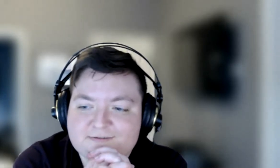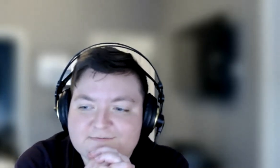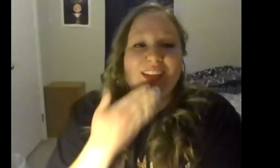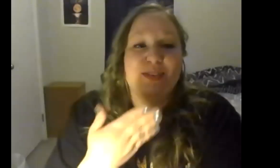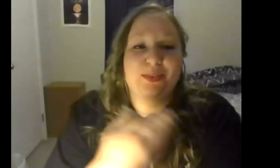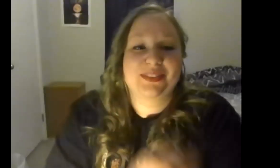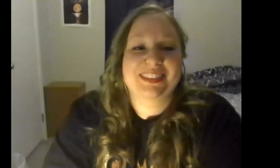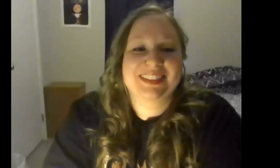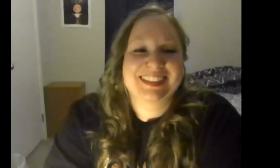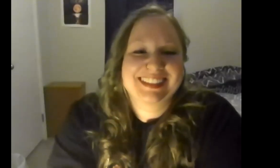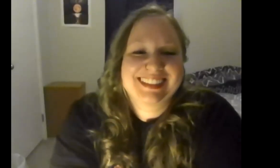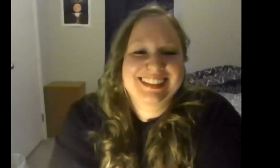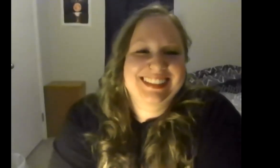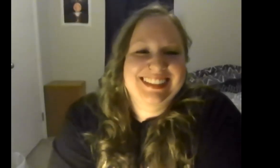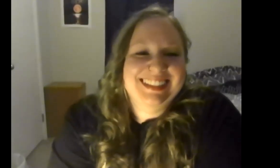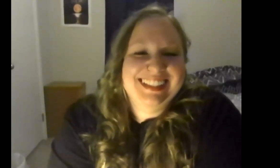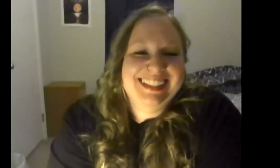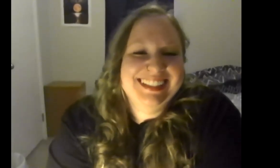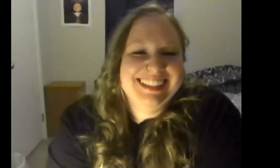No, thank you.